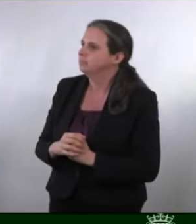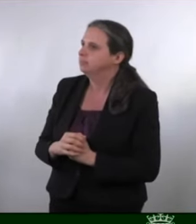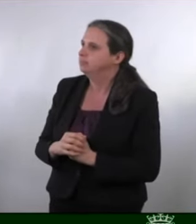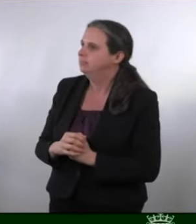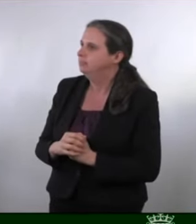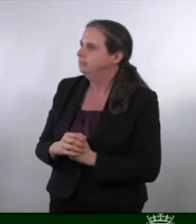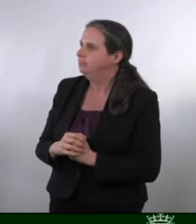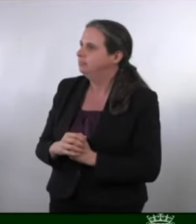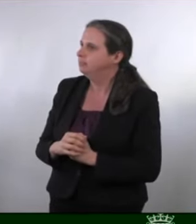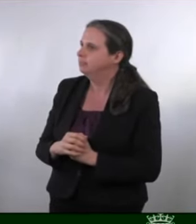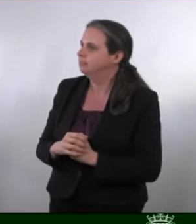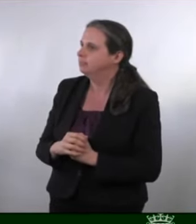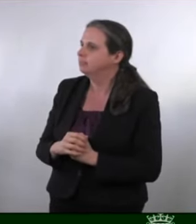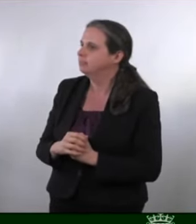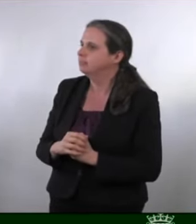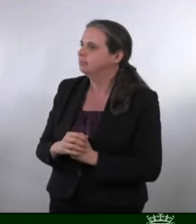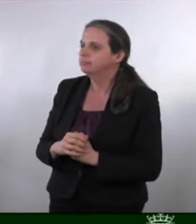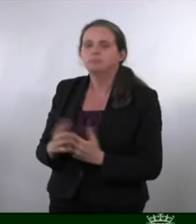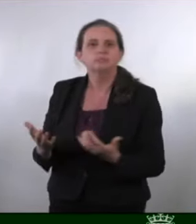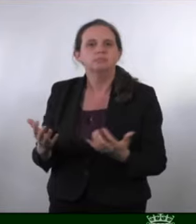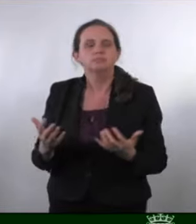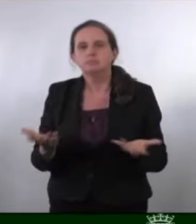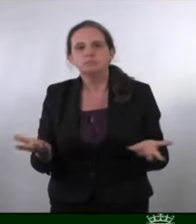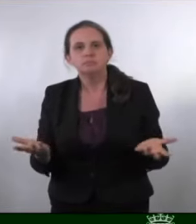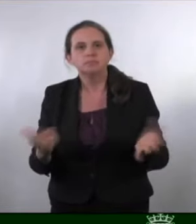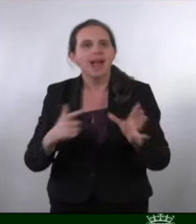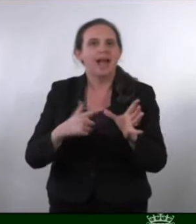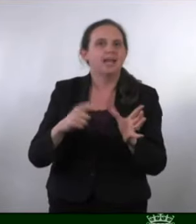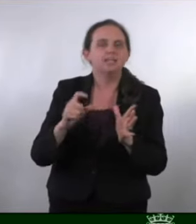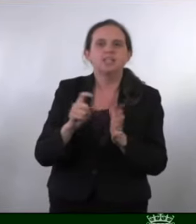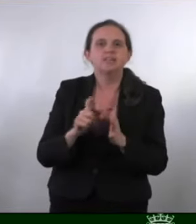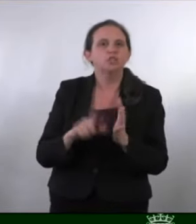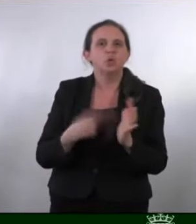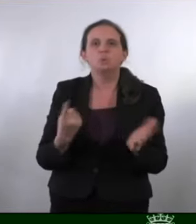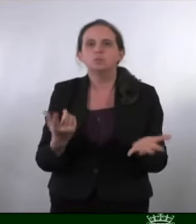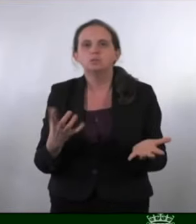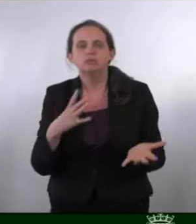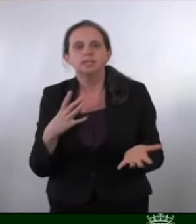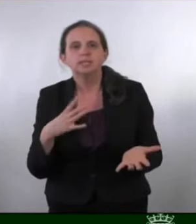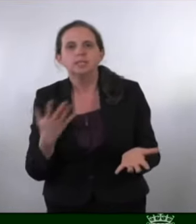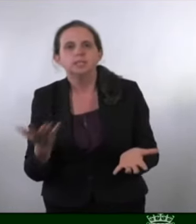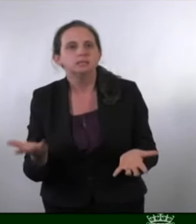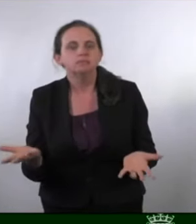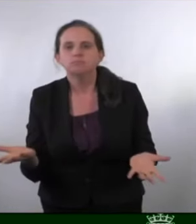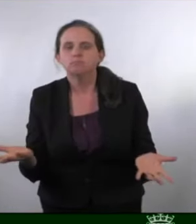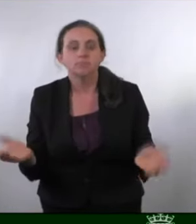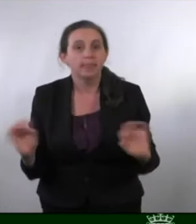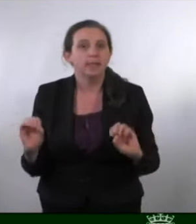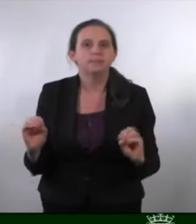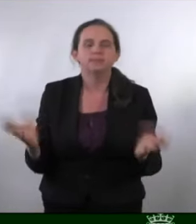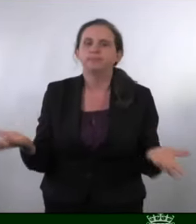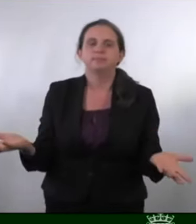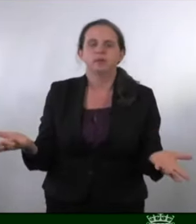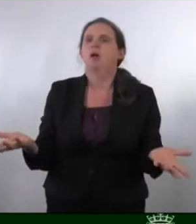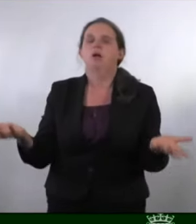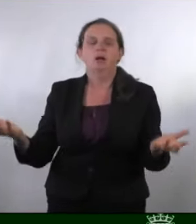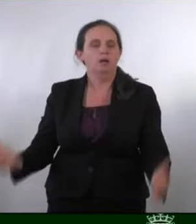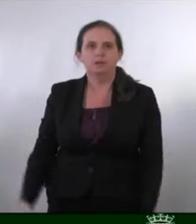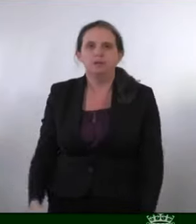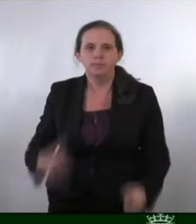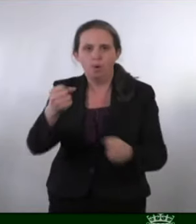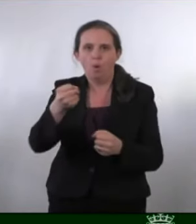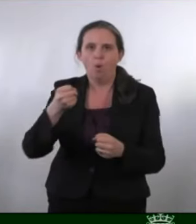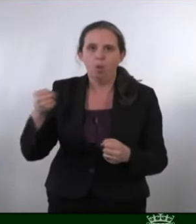Did think we had Alex Davis-Jones. Come back to her. Do we have... We can come back up.